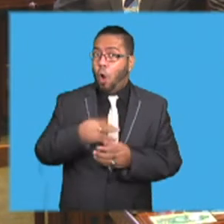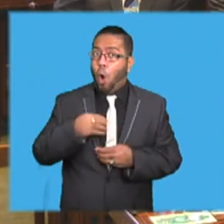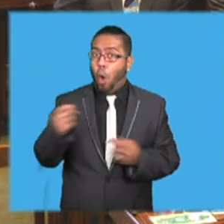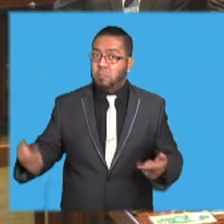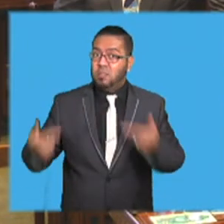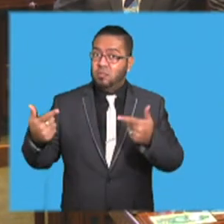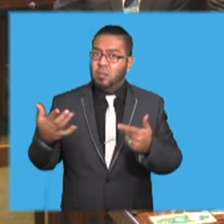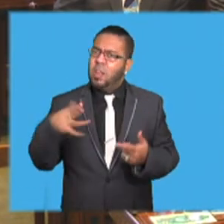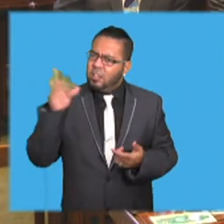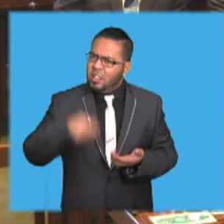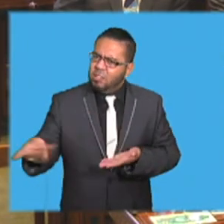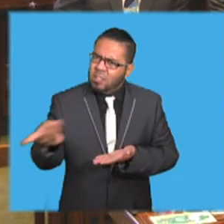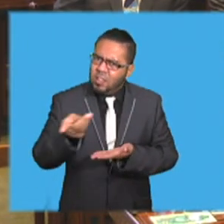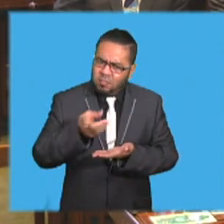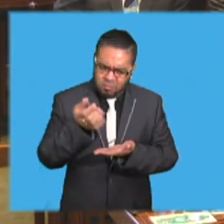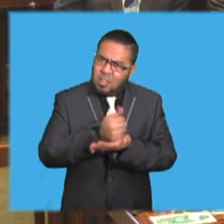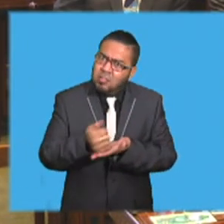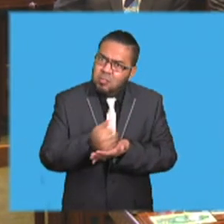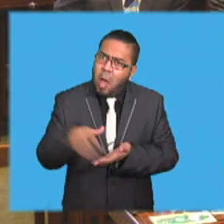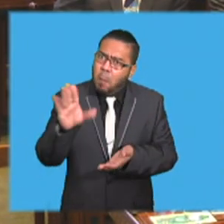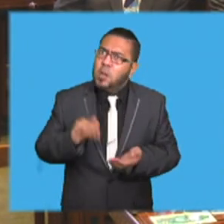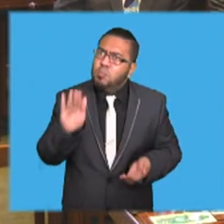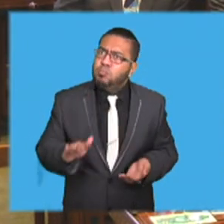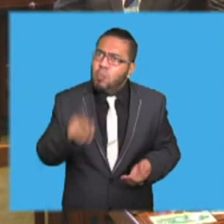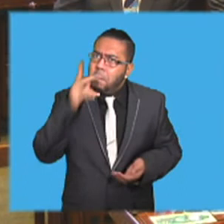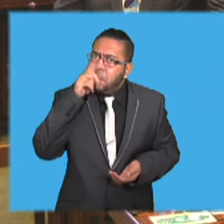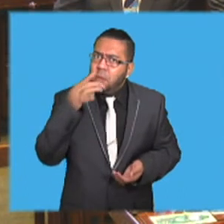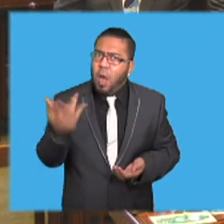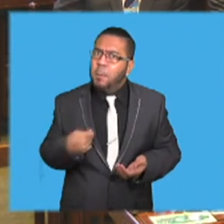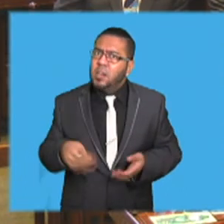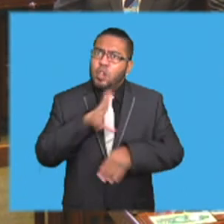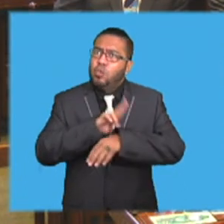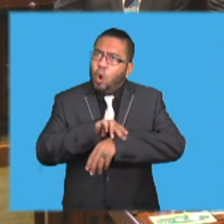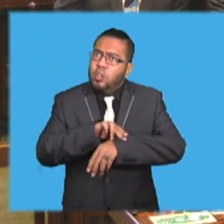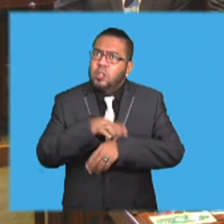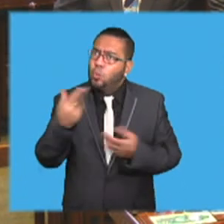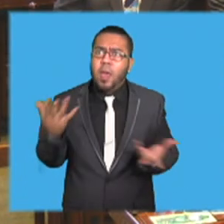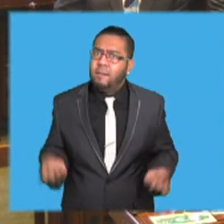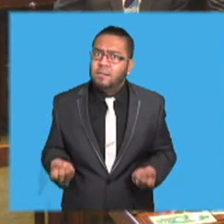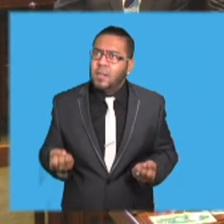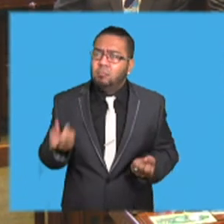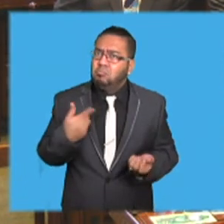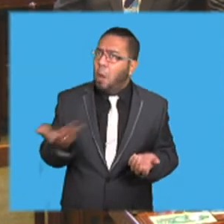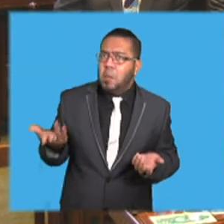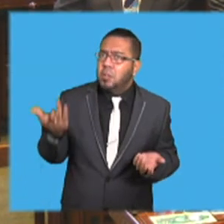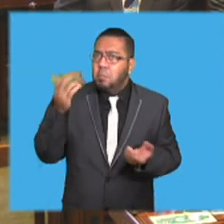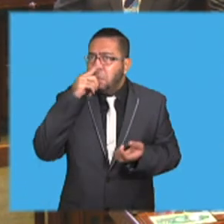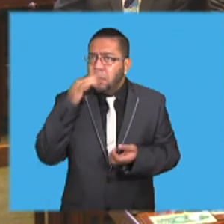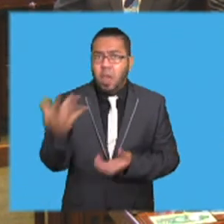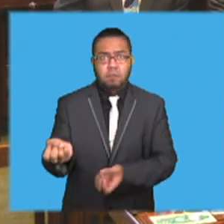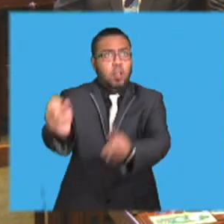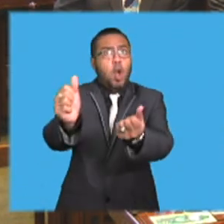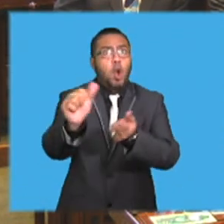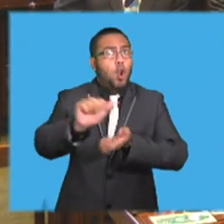did the census reveal how many poor people we have? How many doctors do we have? How many people are actually earning a